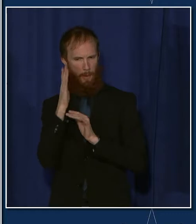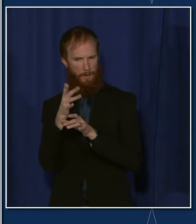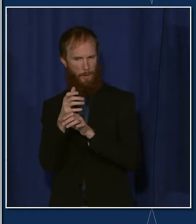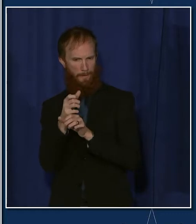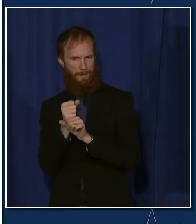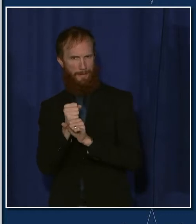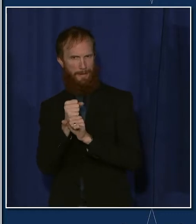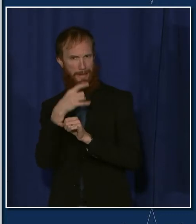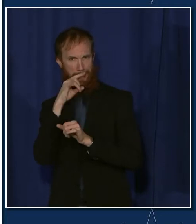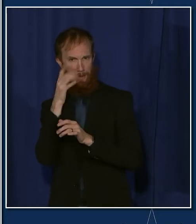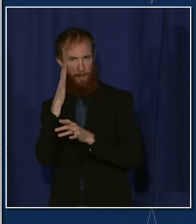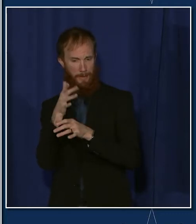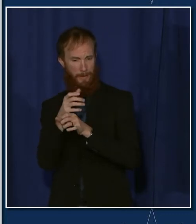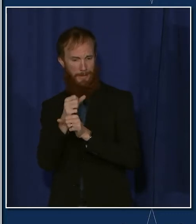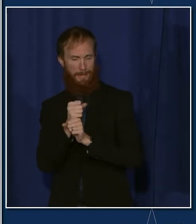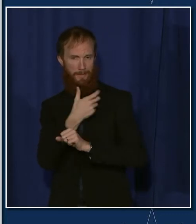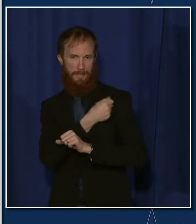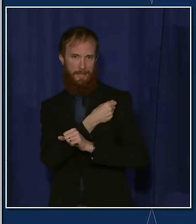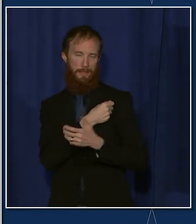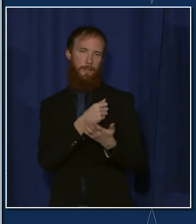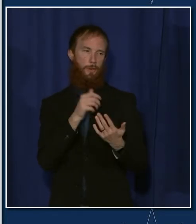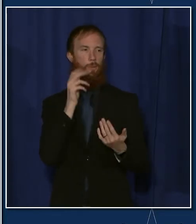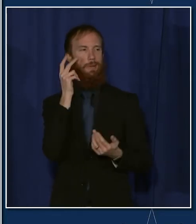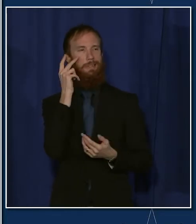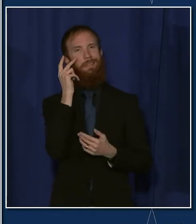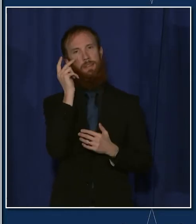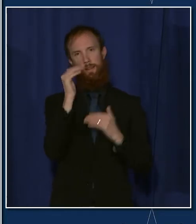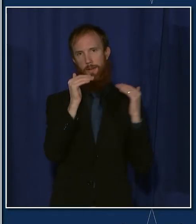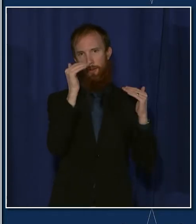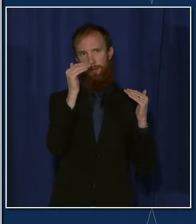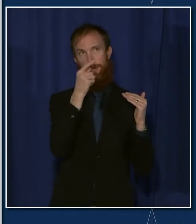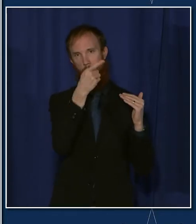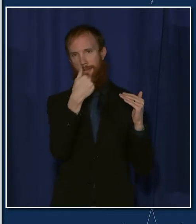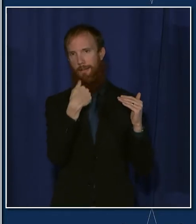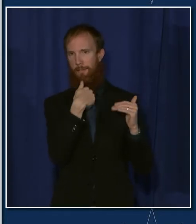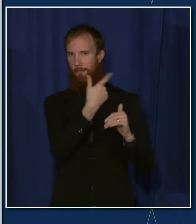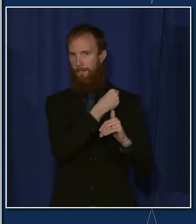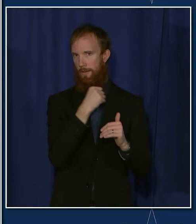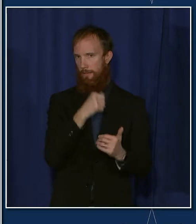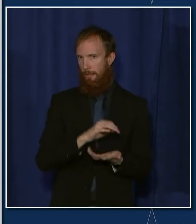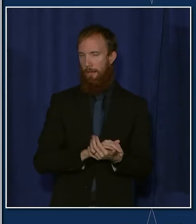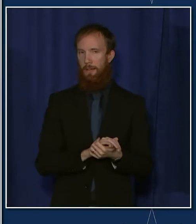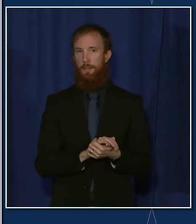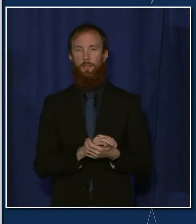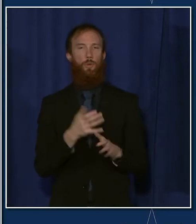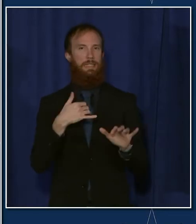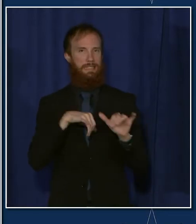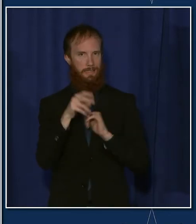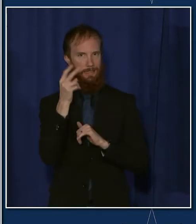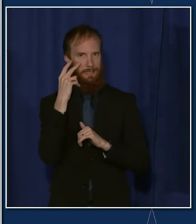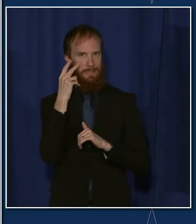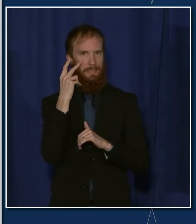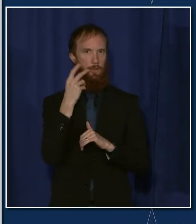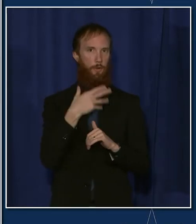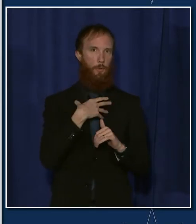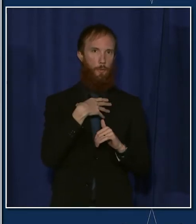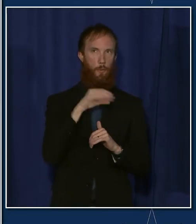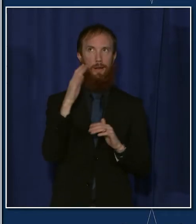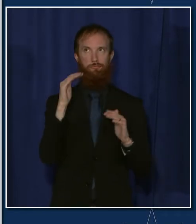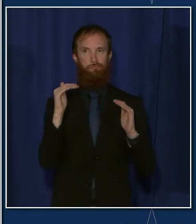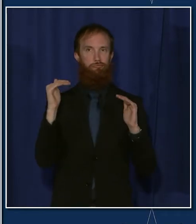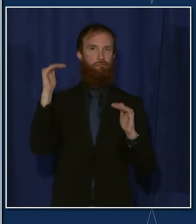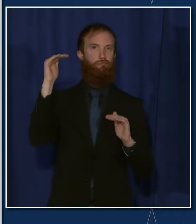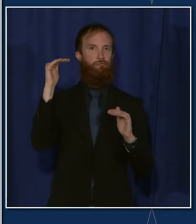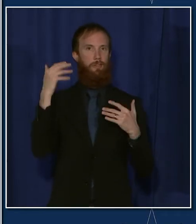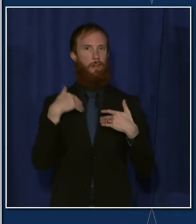vaccinated. And those disparities that we continue to see in race ethnicity for adults are holding true, and that's really